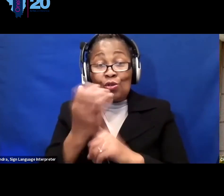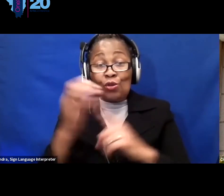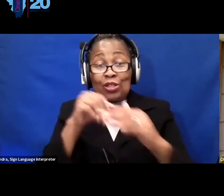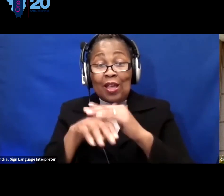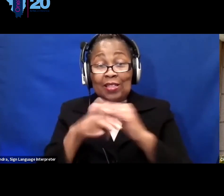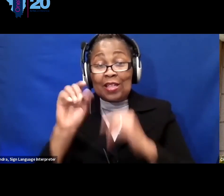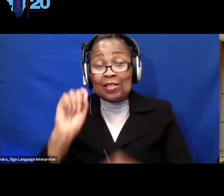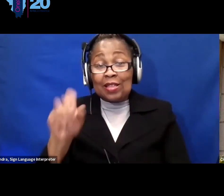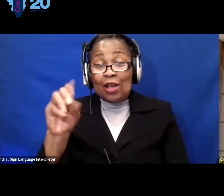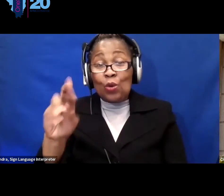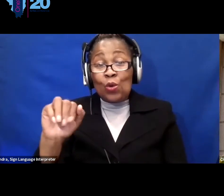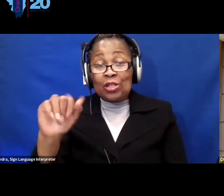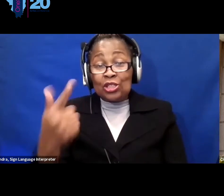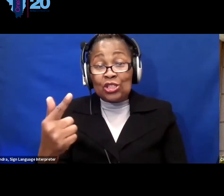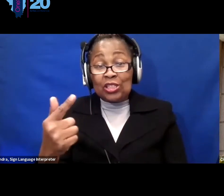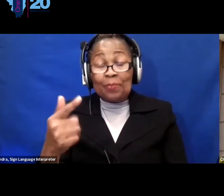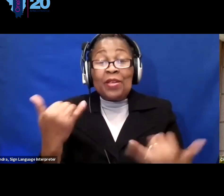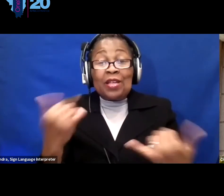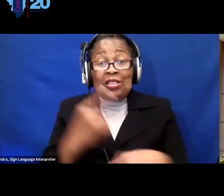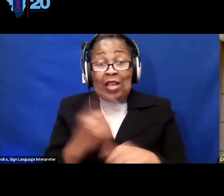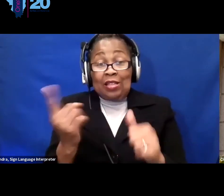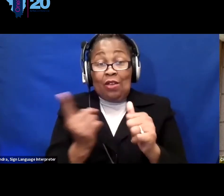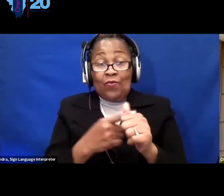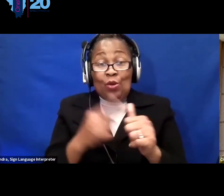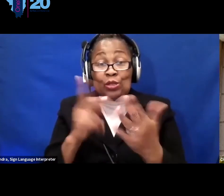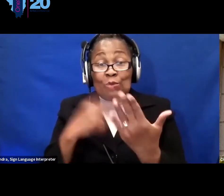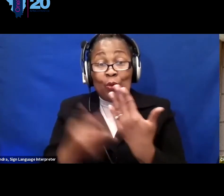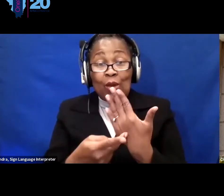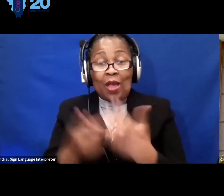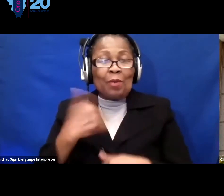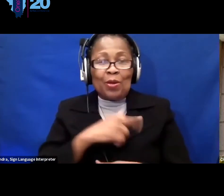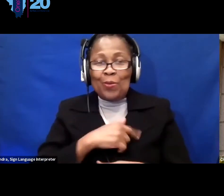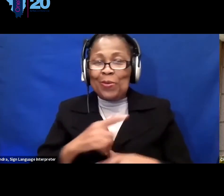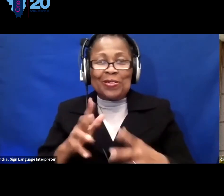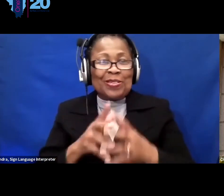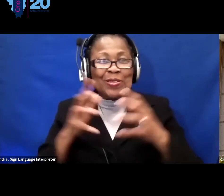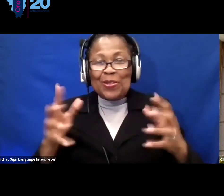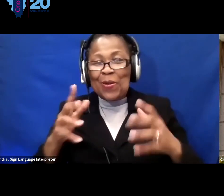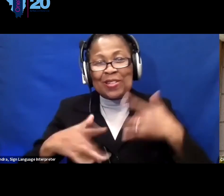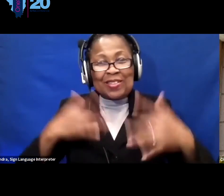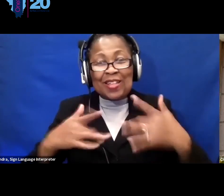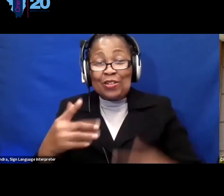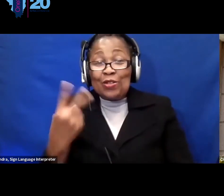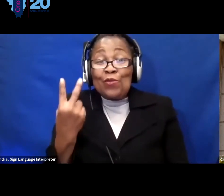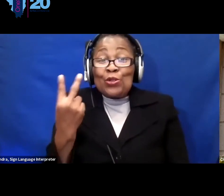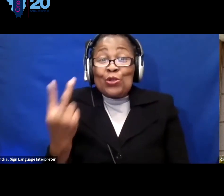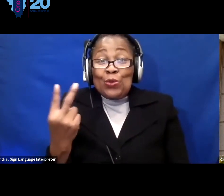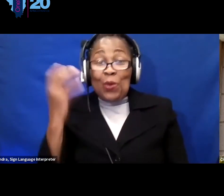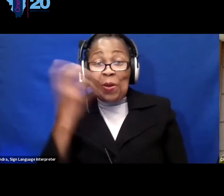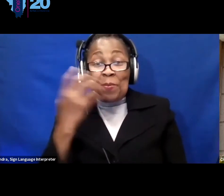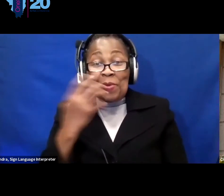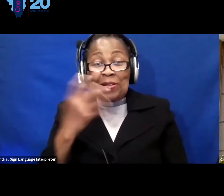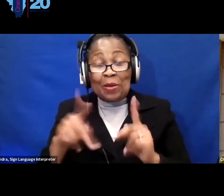ican@chicagoculturalaccess.org. Today is ICAN's first program, and we're so excited to have two amazing people, Betty Siegel